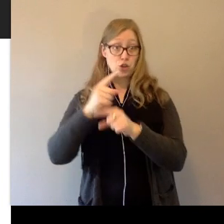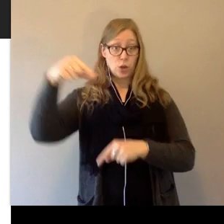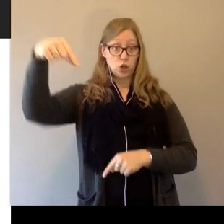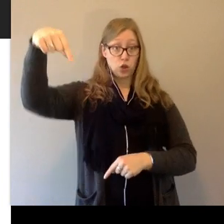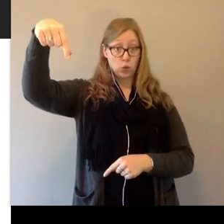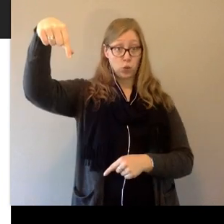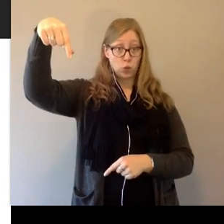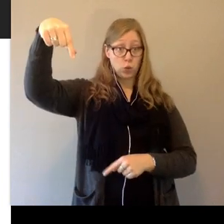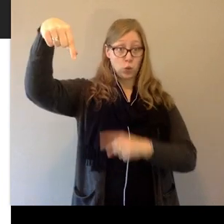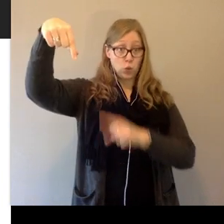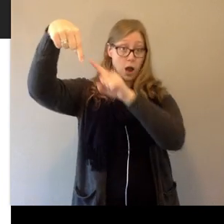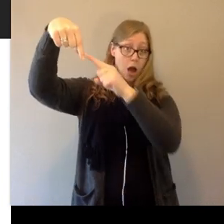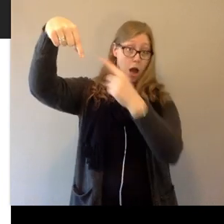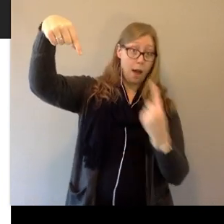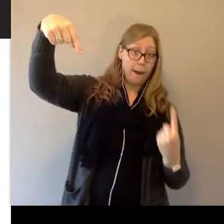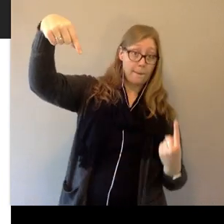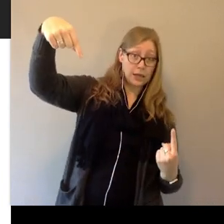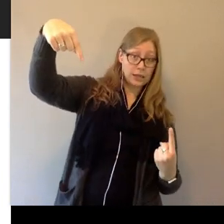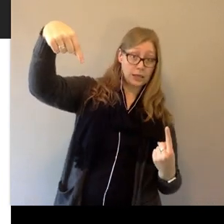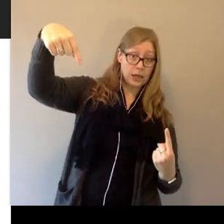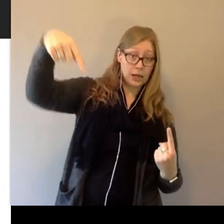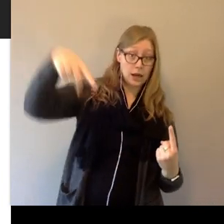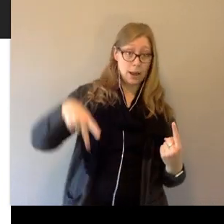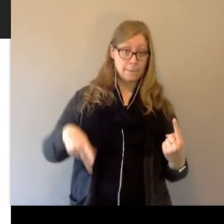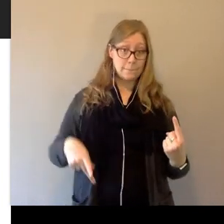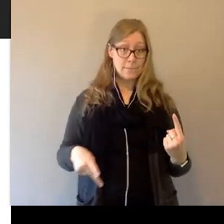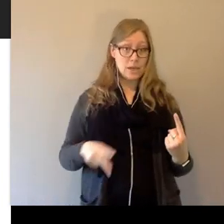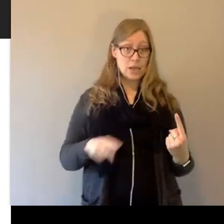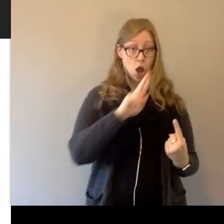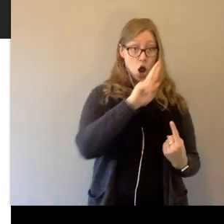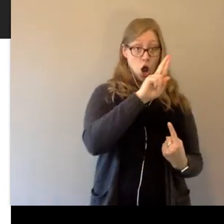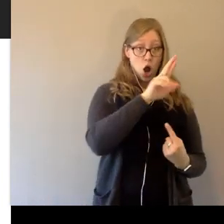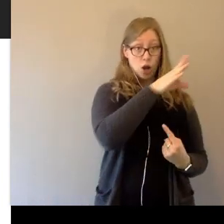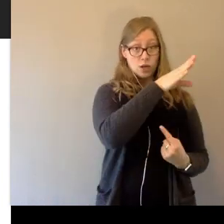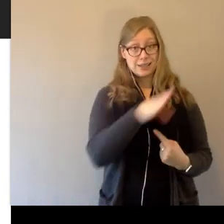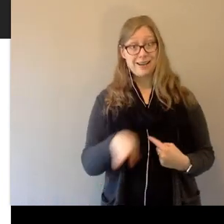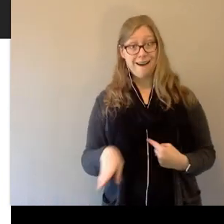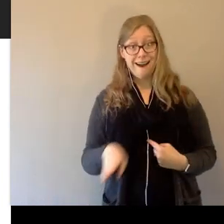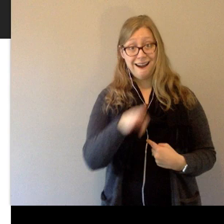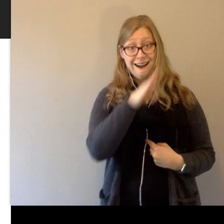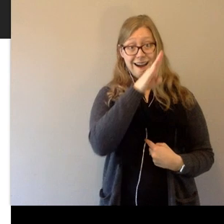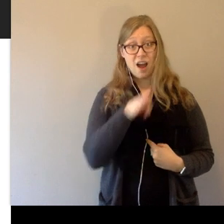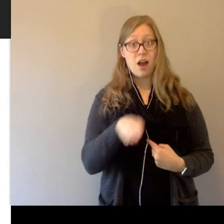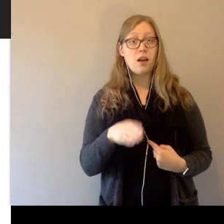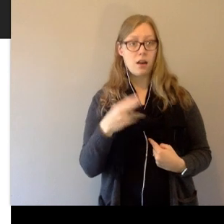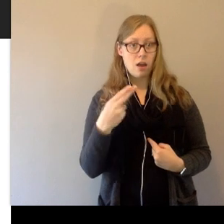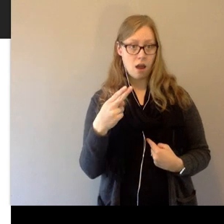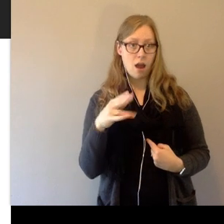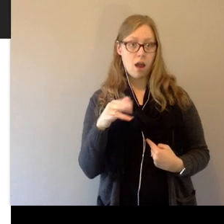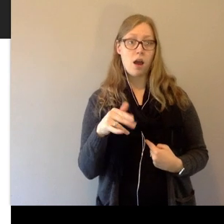side PR. So we're going to label that hypotenuse.